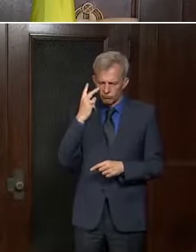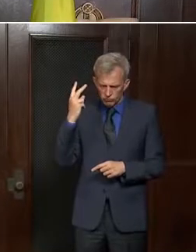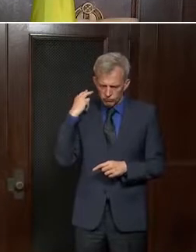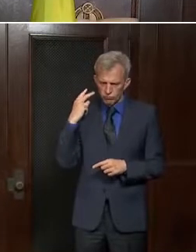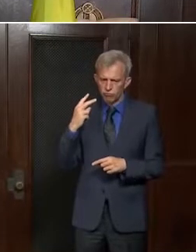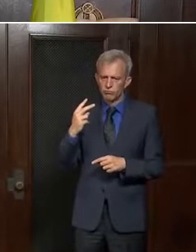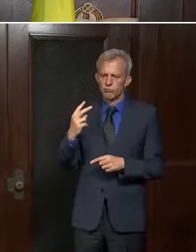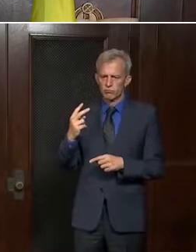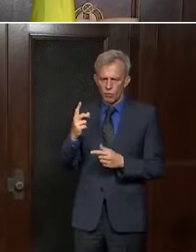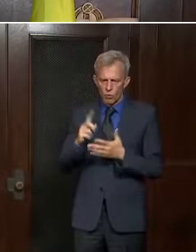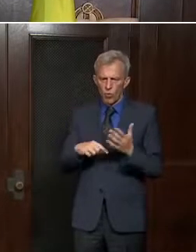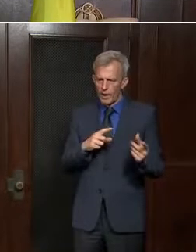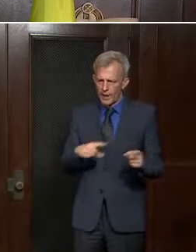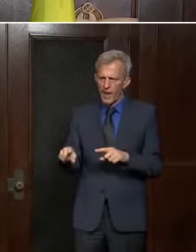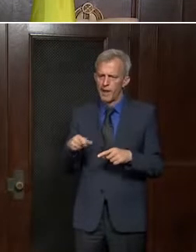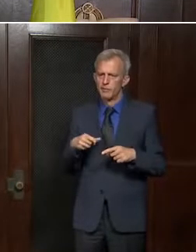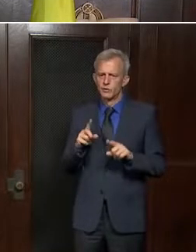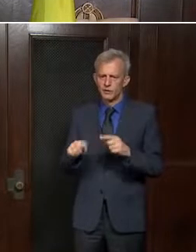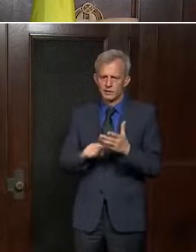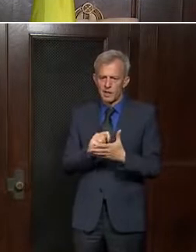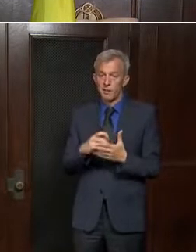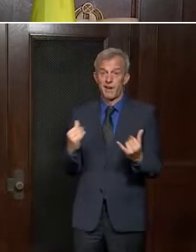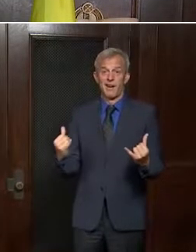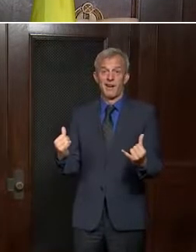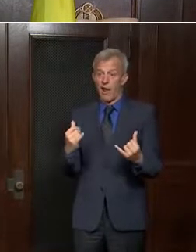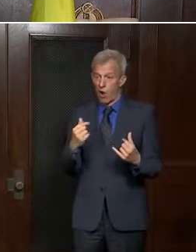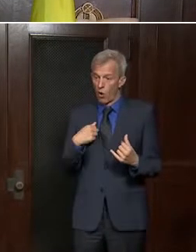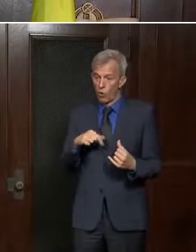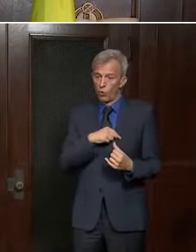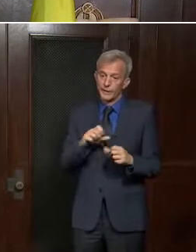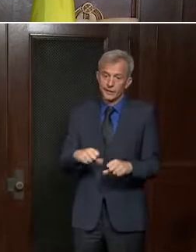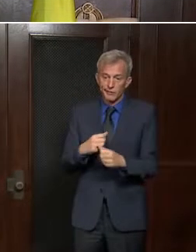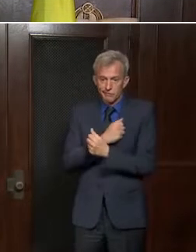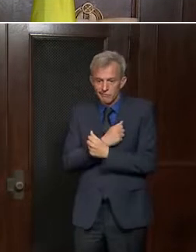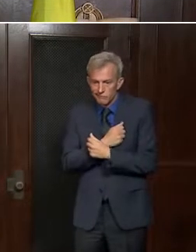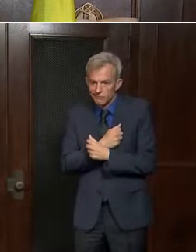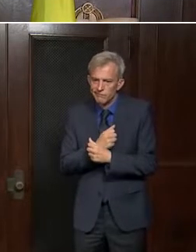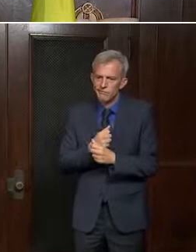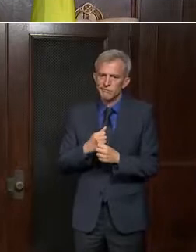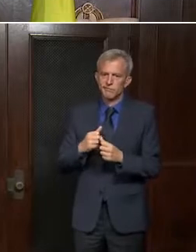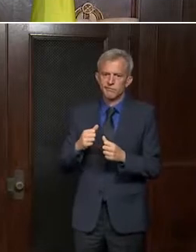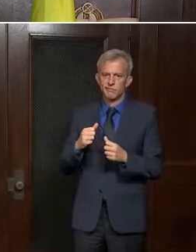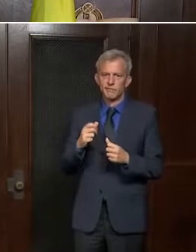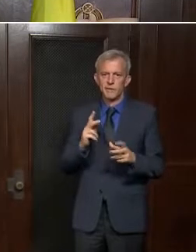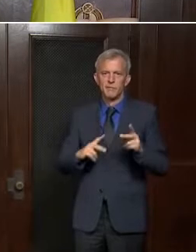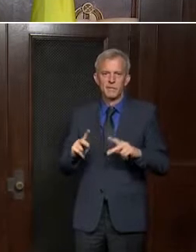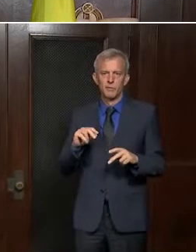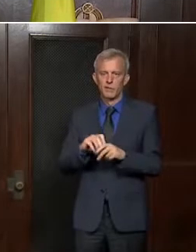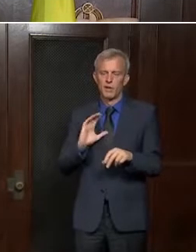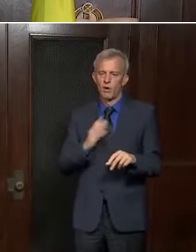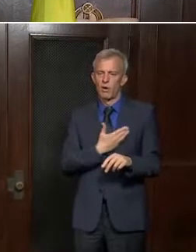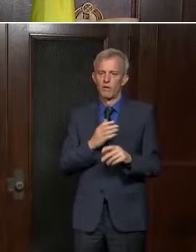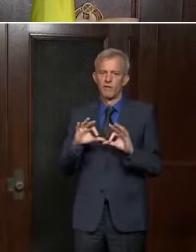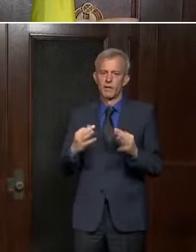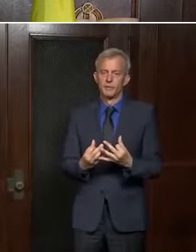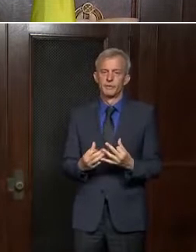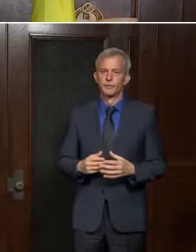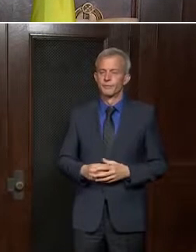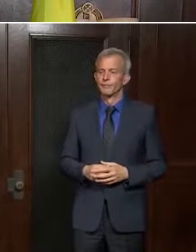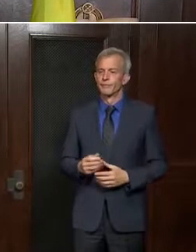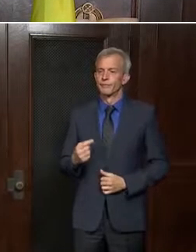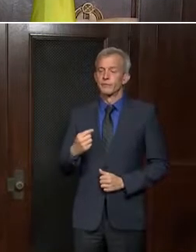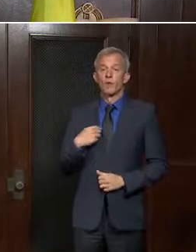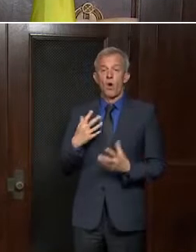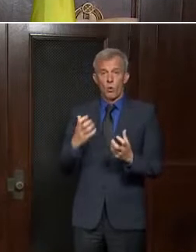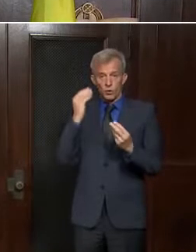again. But I want to reassure you tonight that there is a lot that we do know. For as much as we don't know today, and we're learning a lot about